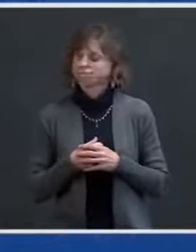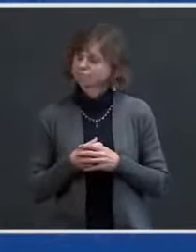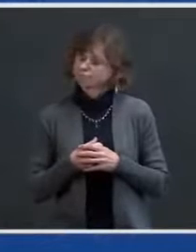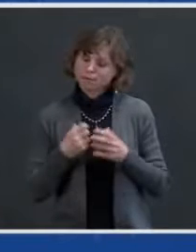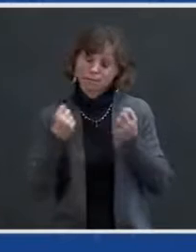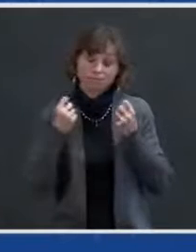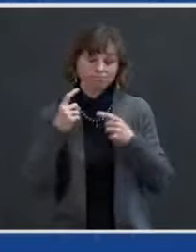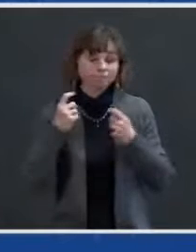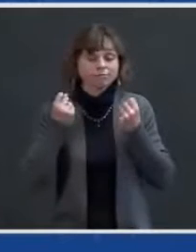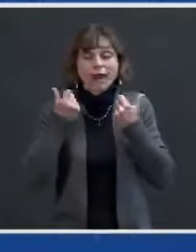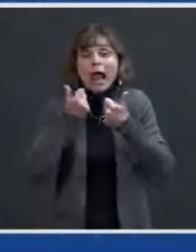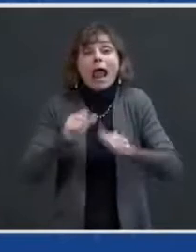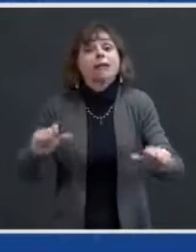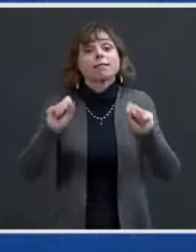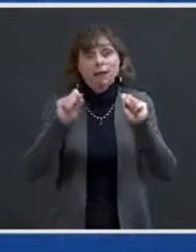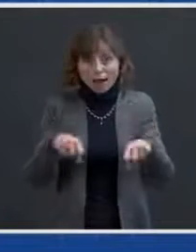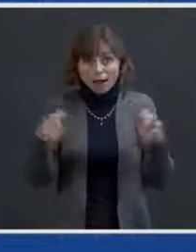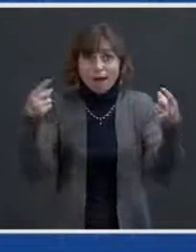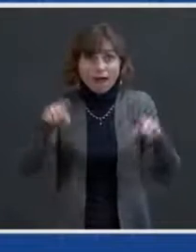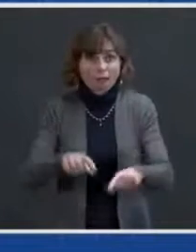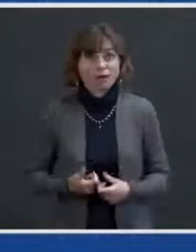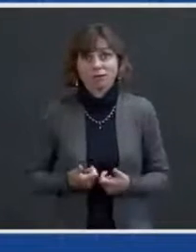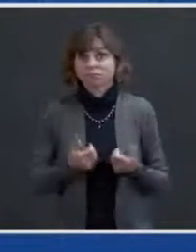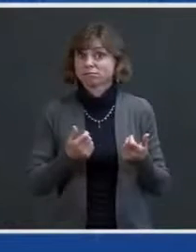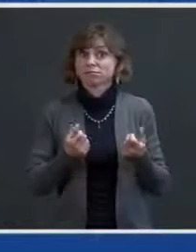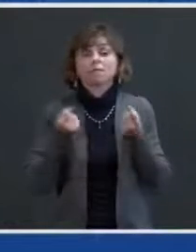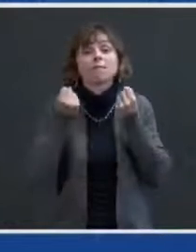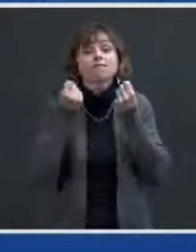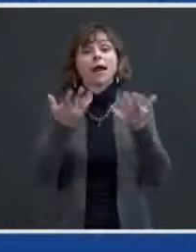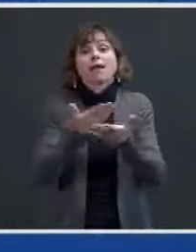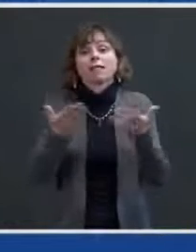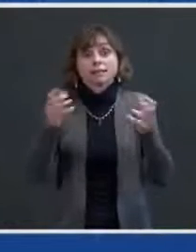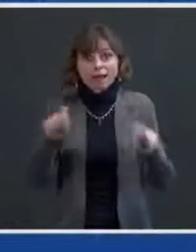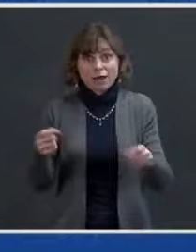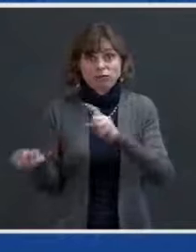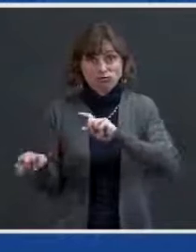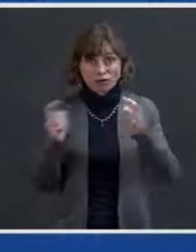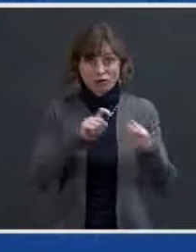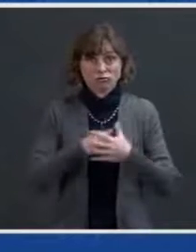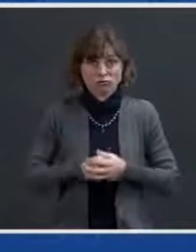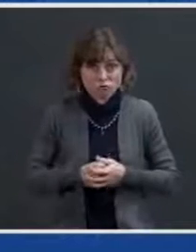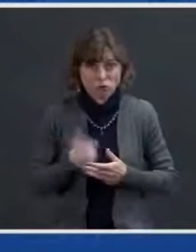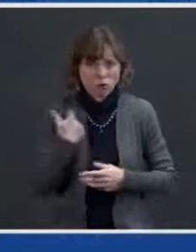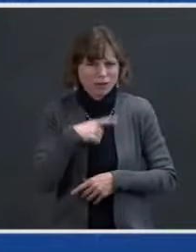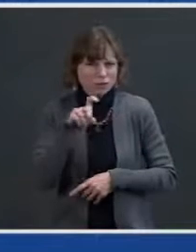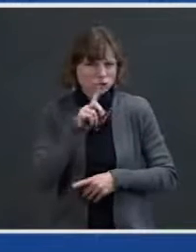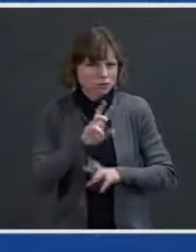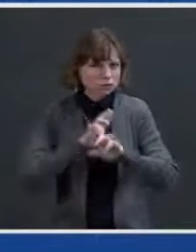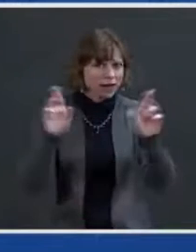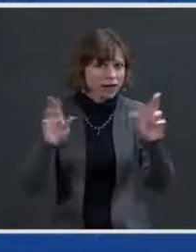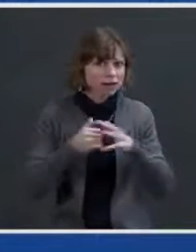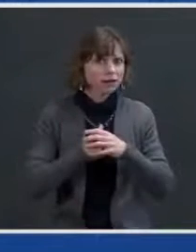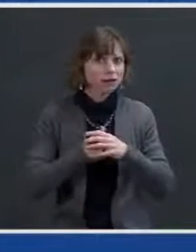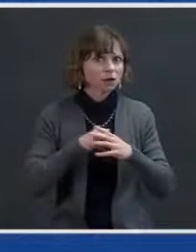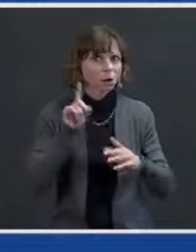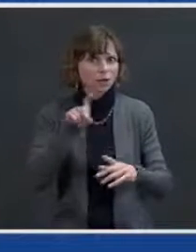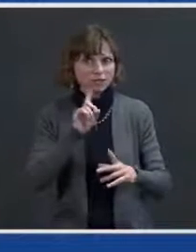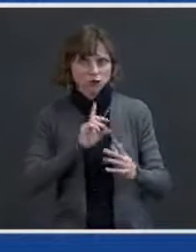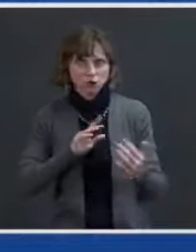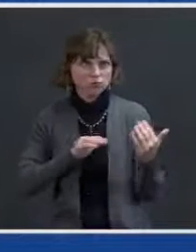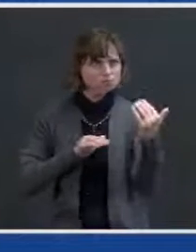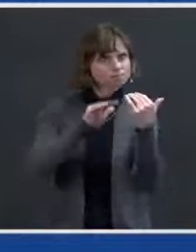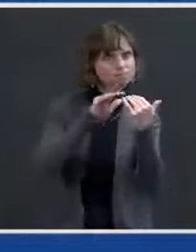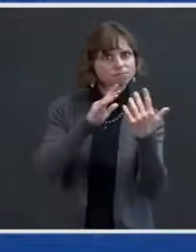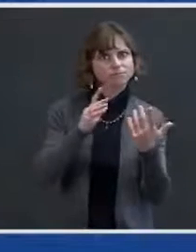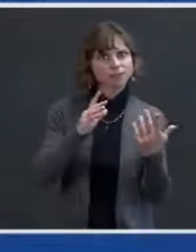happen, a lot can change, and we need to be prepared. And of course, we need to match the miracle of science and the